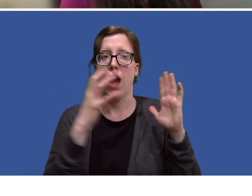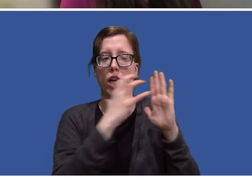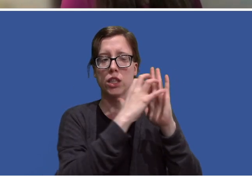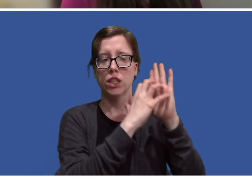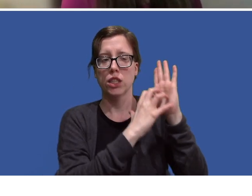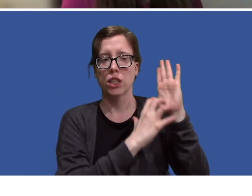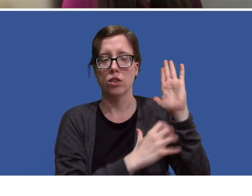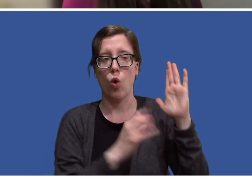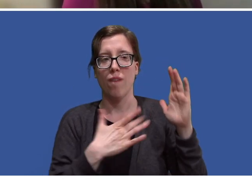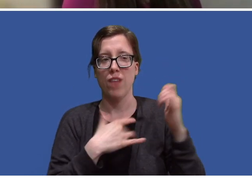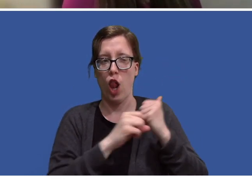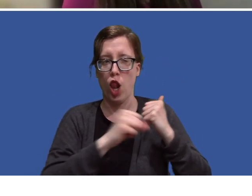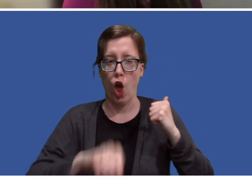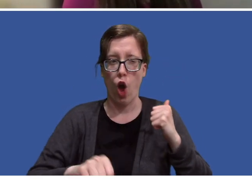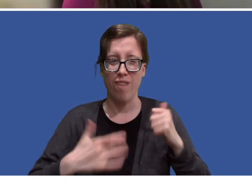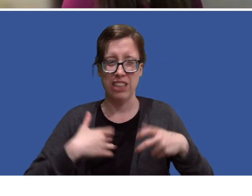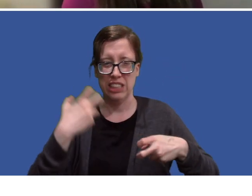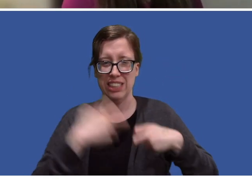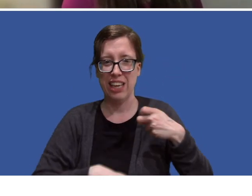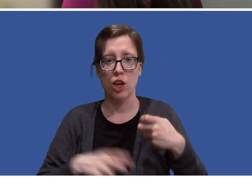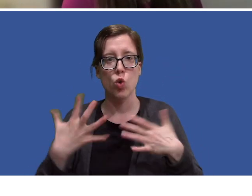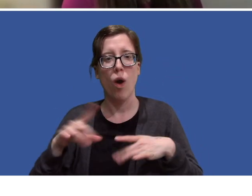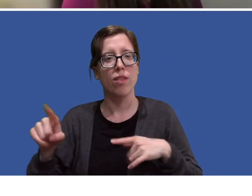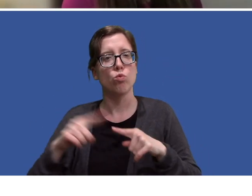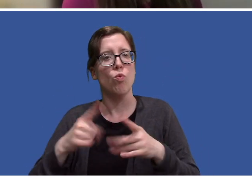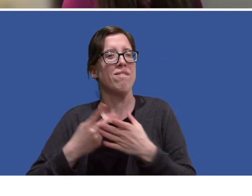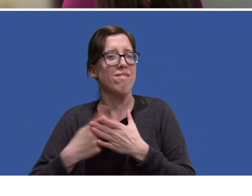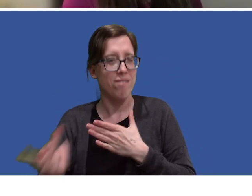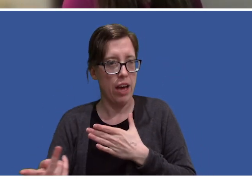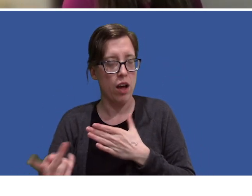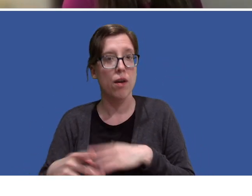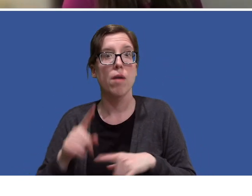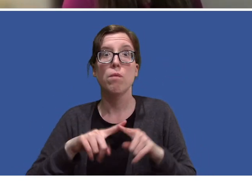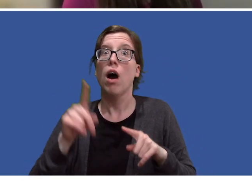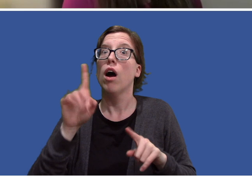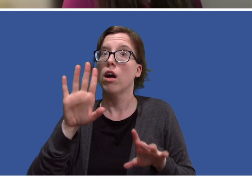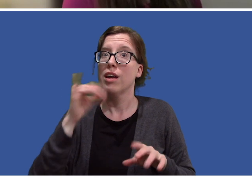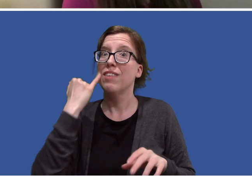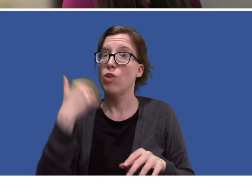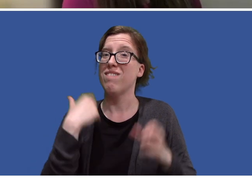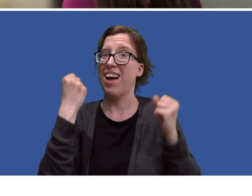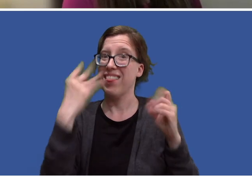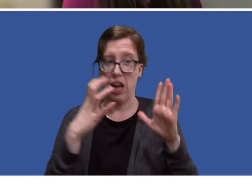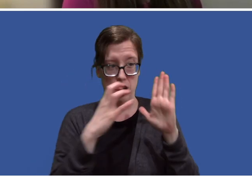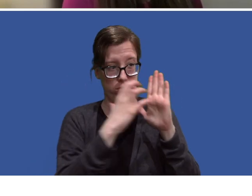an activity that has a lot of steps, break it up into manageable pieces.